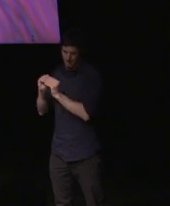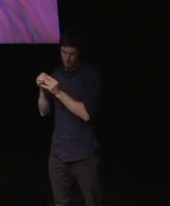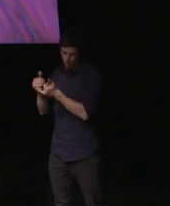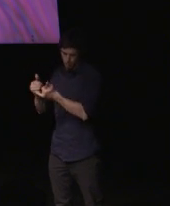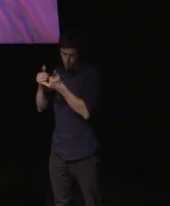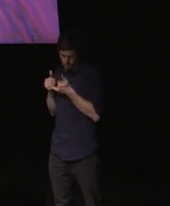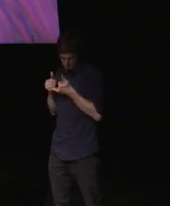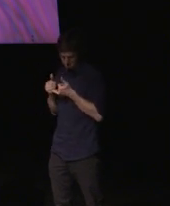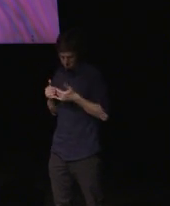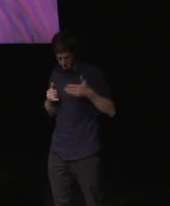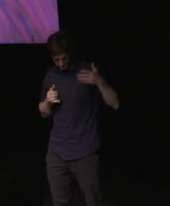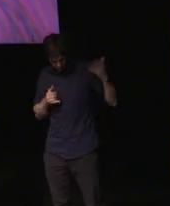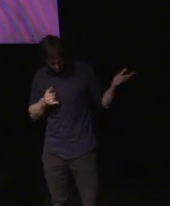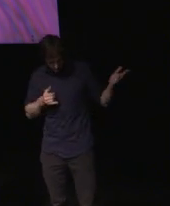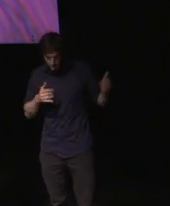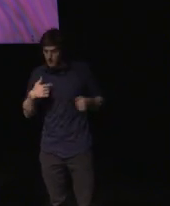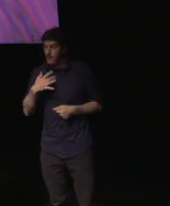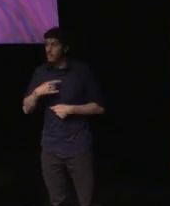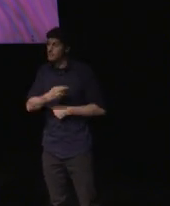because it shows a lot more of the team.